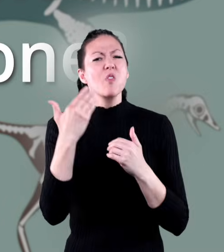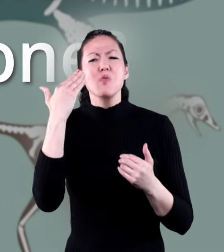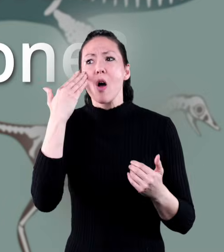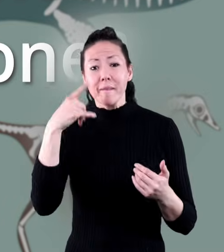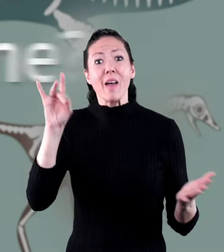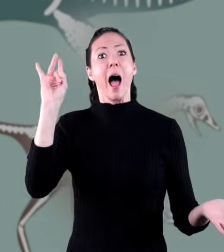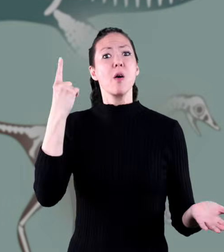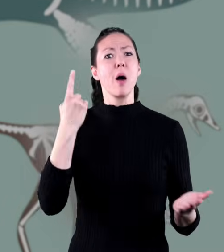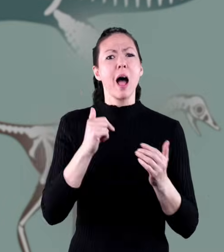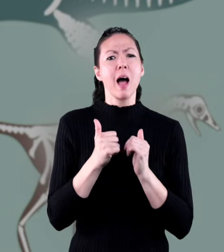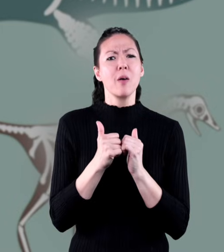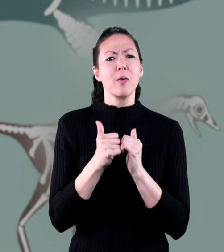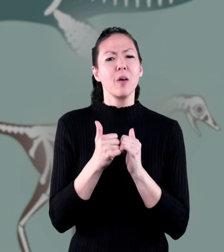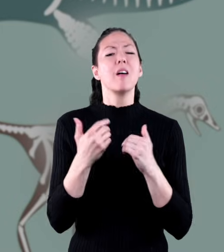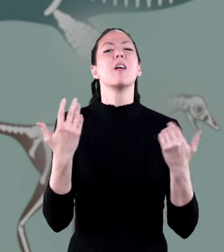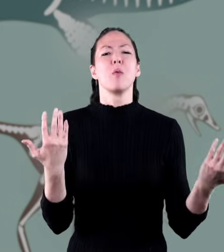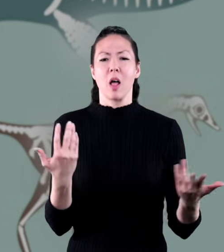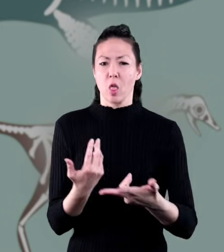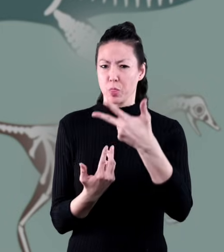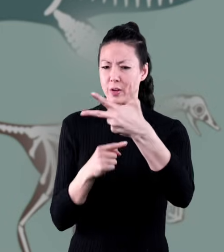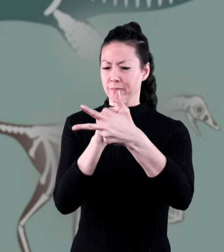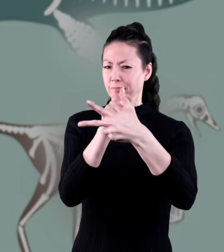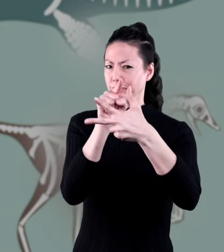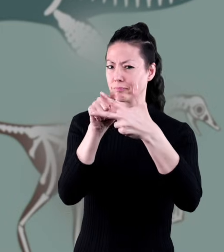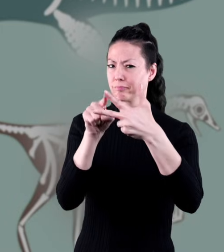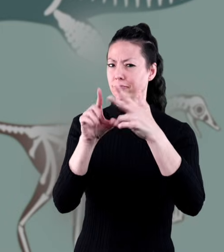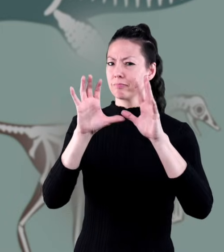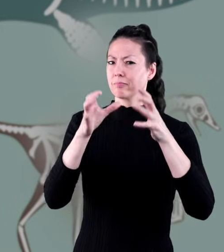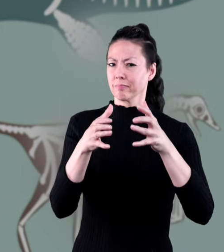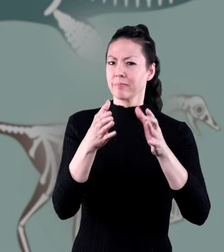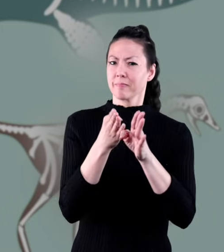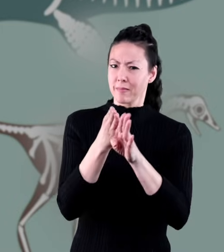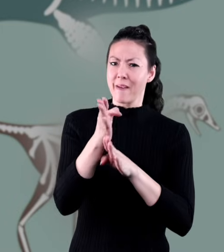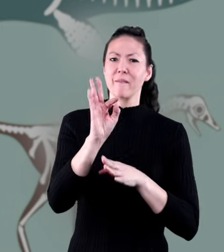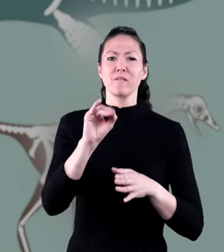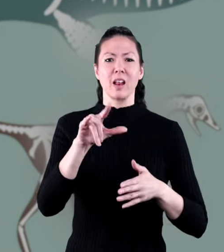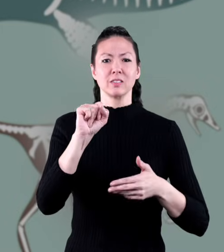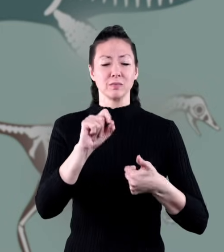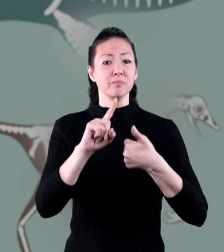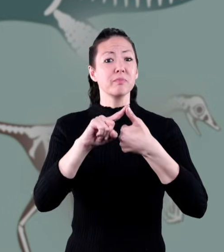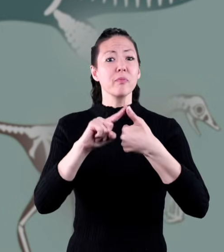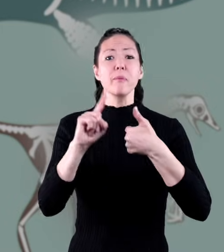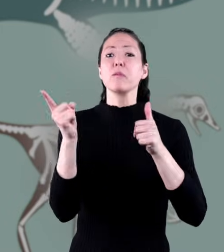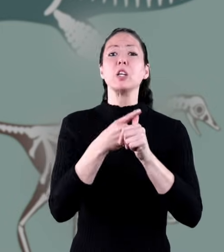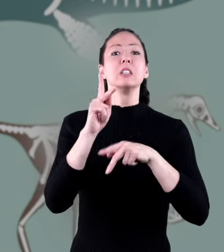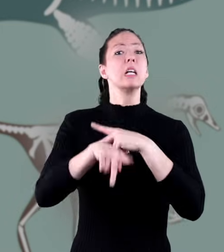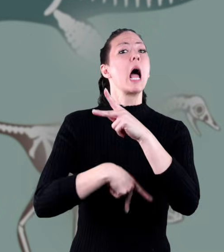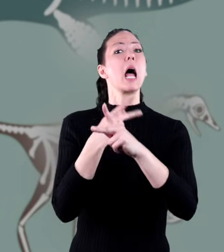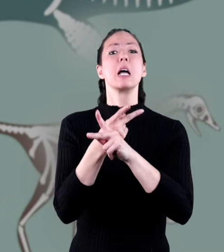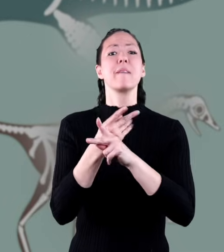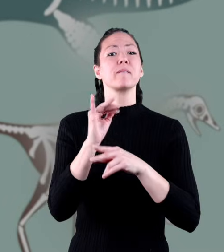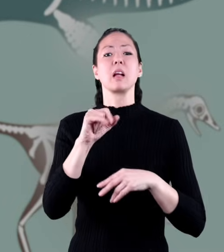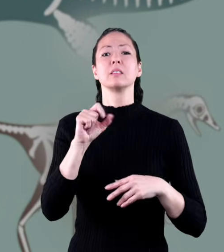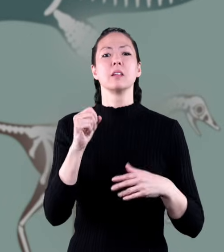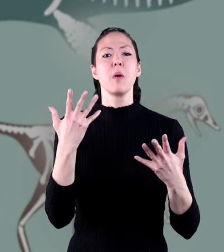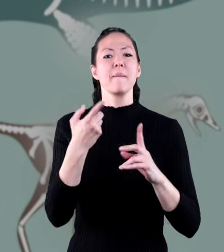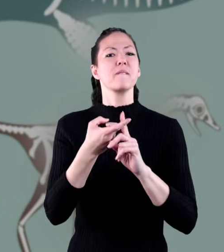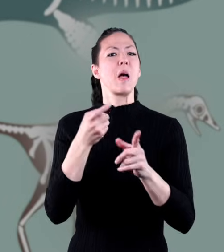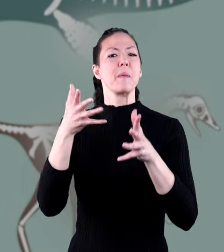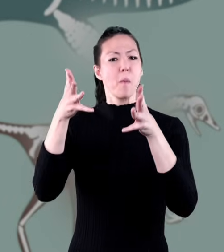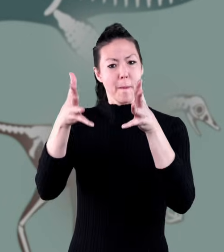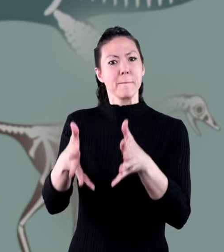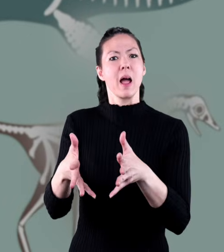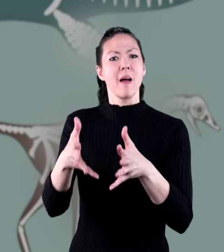they've found one? Well, there are three main types of fossils. The first kind of fossil is made from the